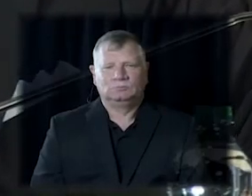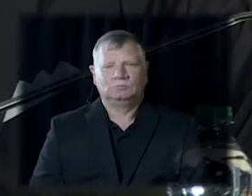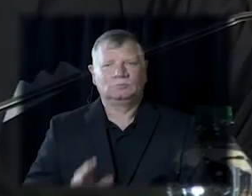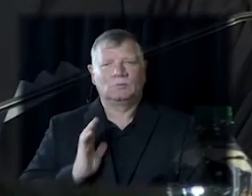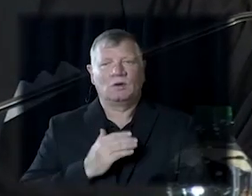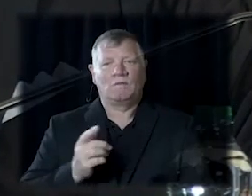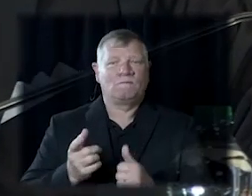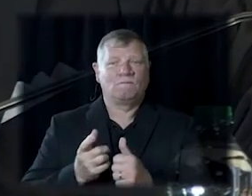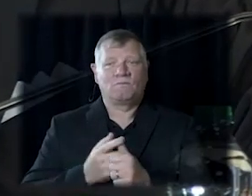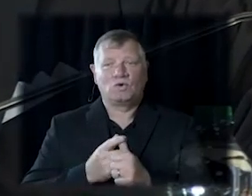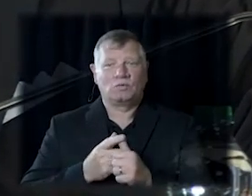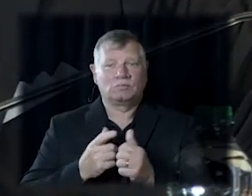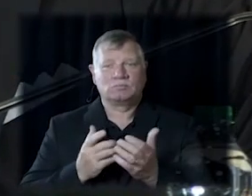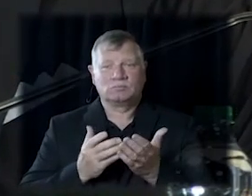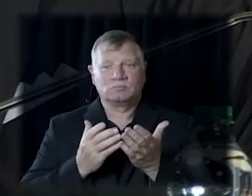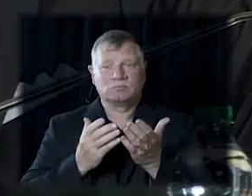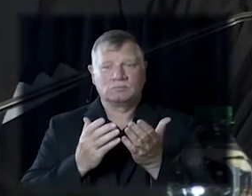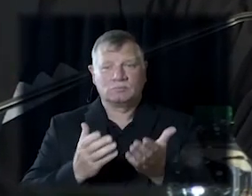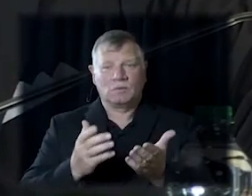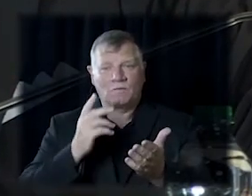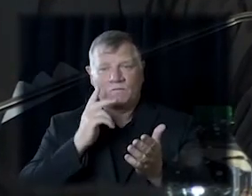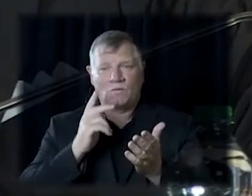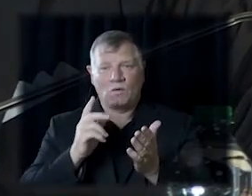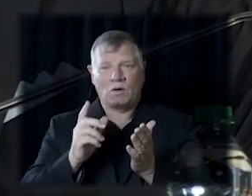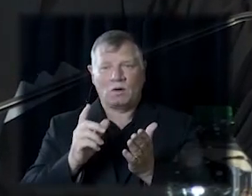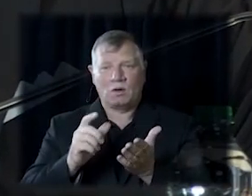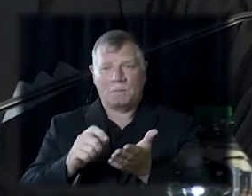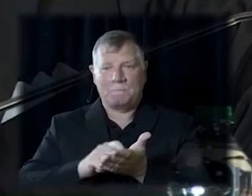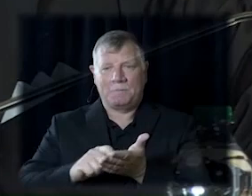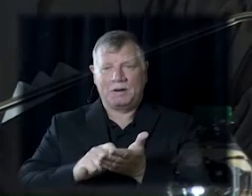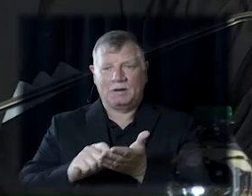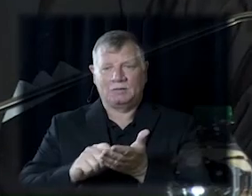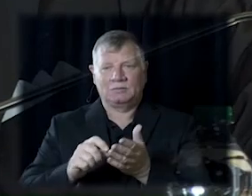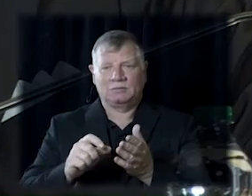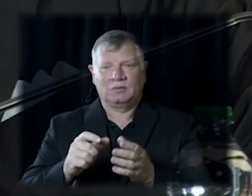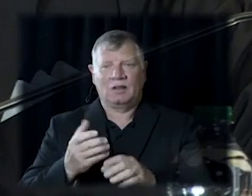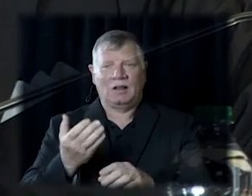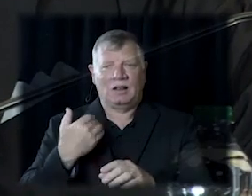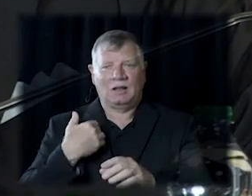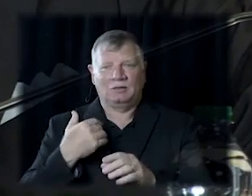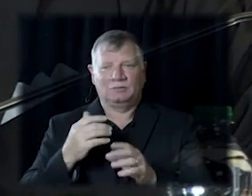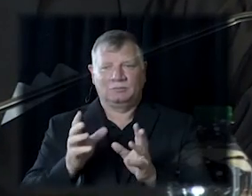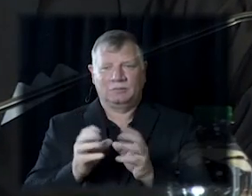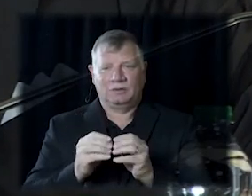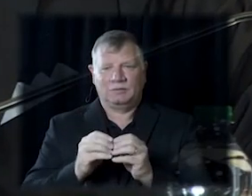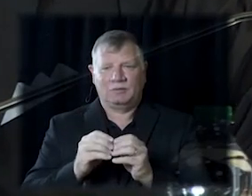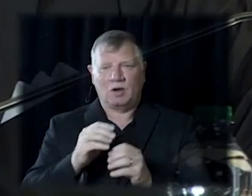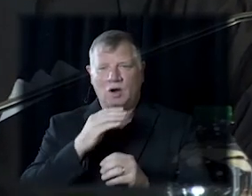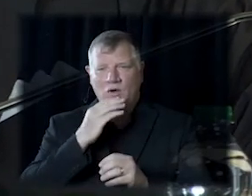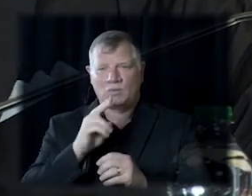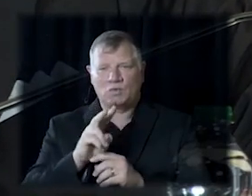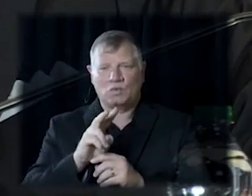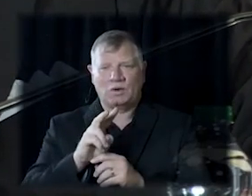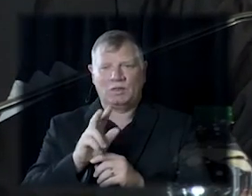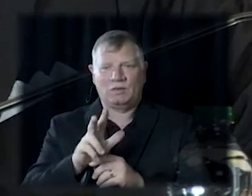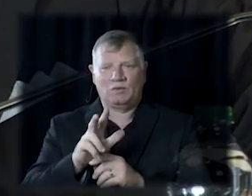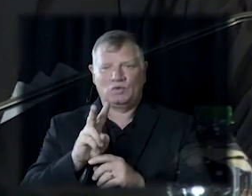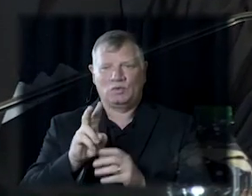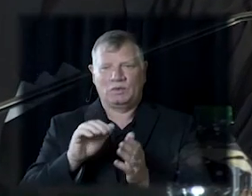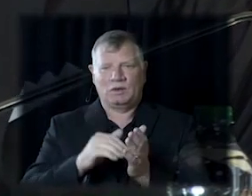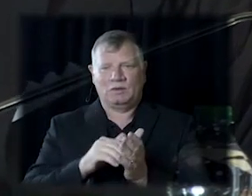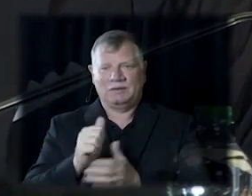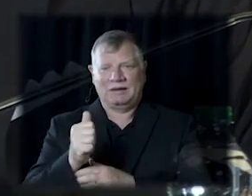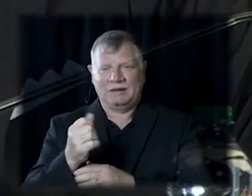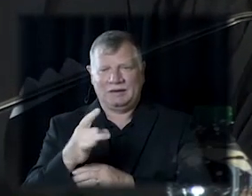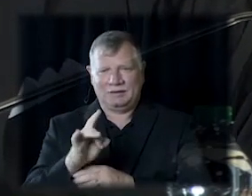Our first order of business is to approve the minutes of the board's last public meeting held on October 23rd, 2018, and the minutes of the